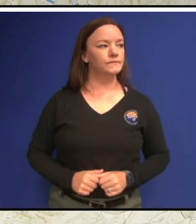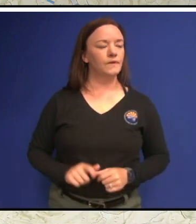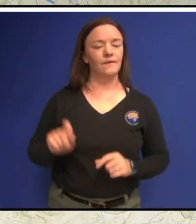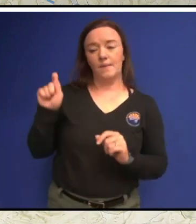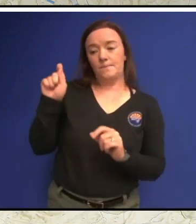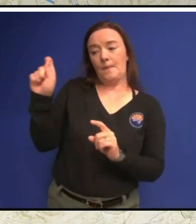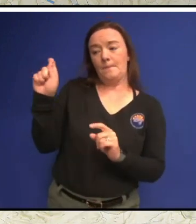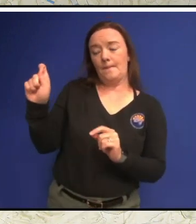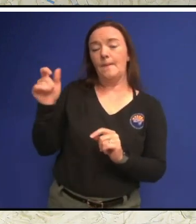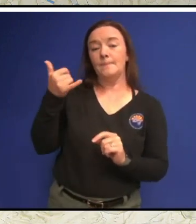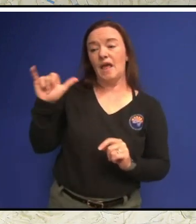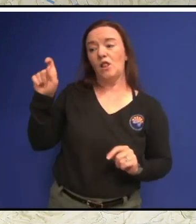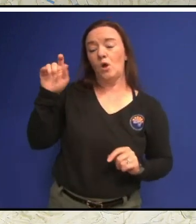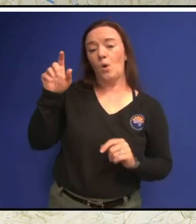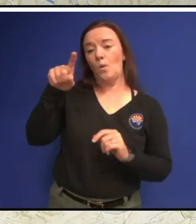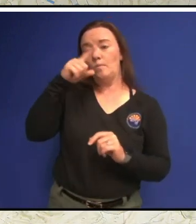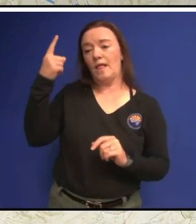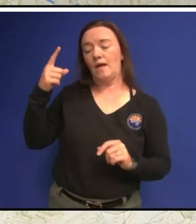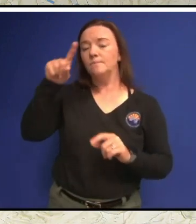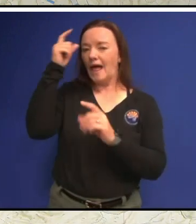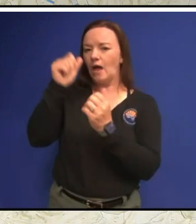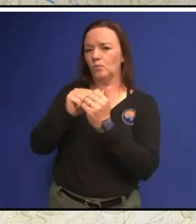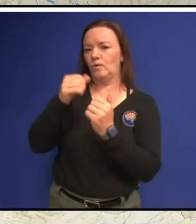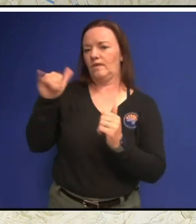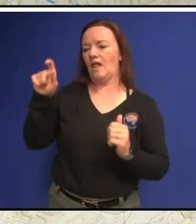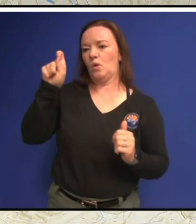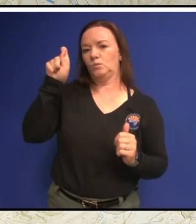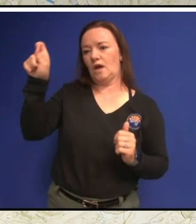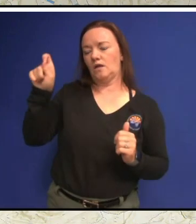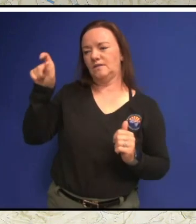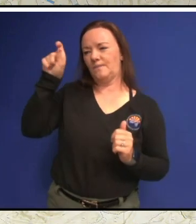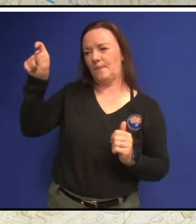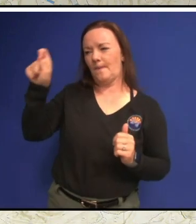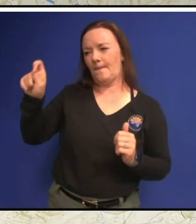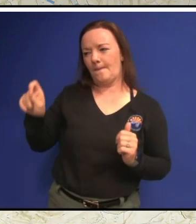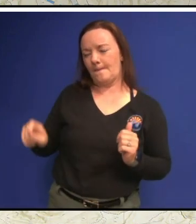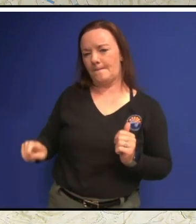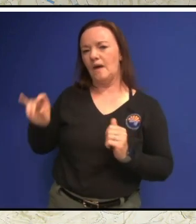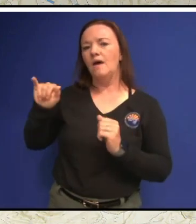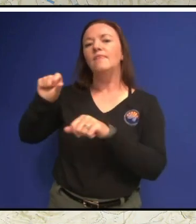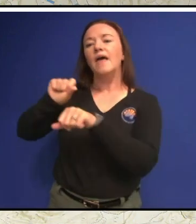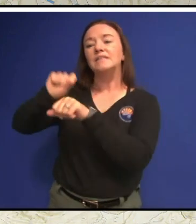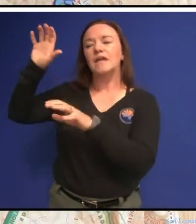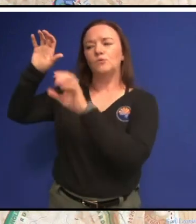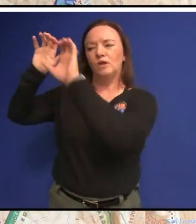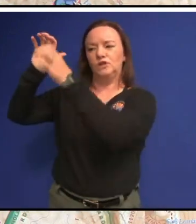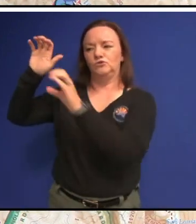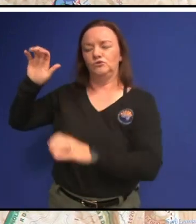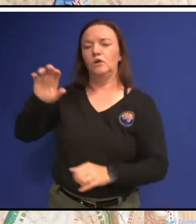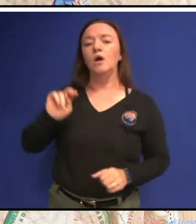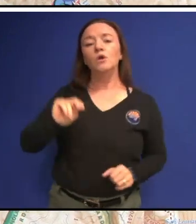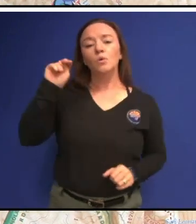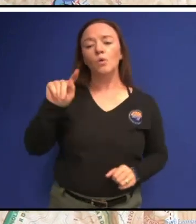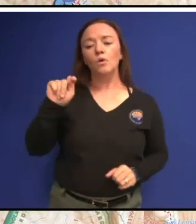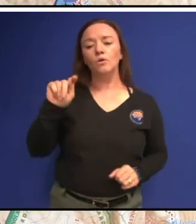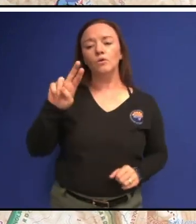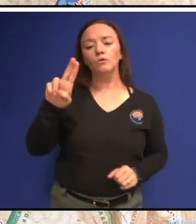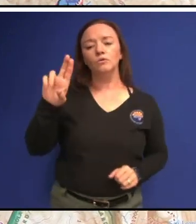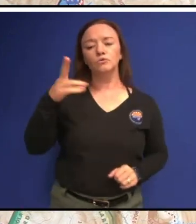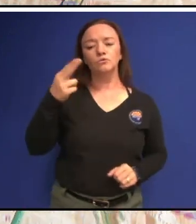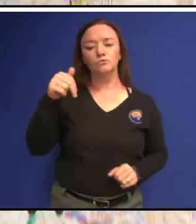the yellow black dots going all the way around here is the big ridge that runs from North Truchas Peak, comes all the way